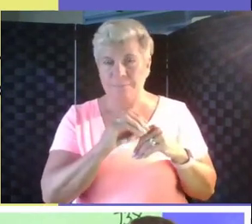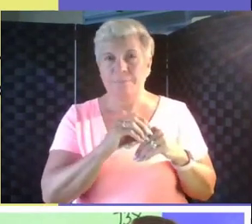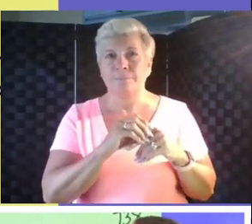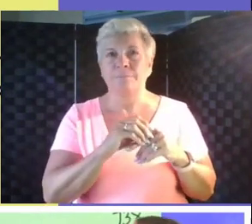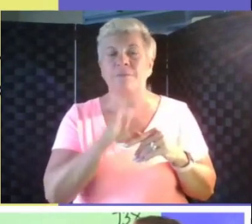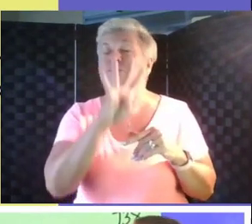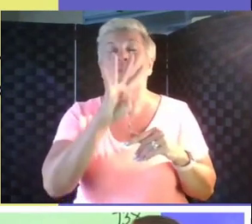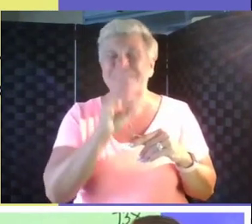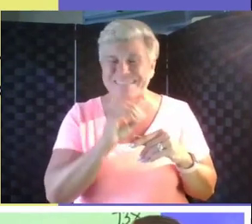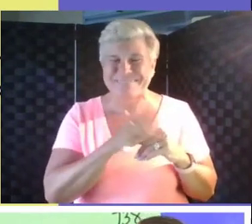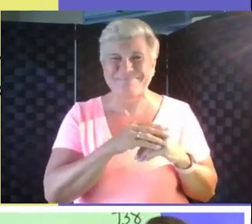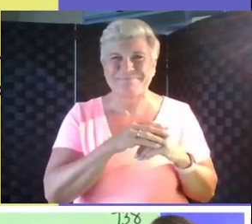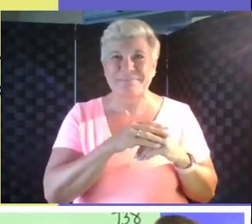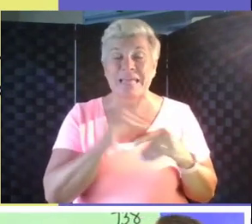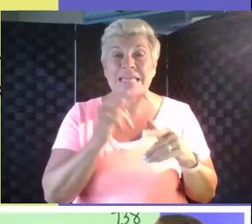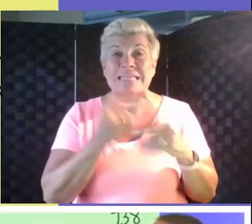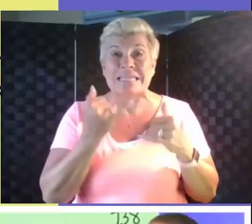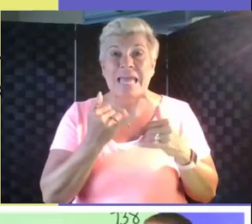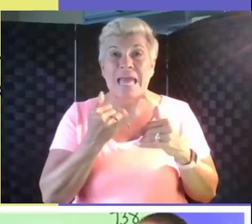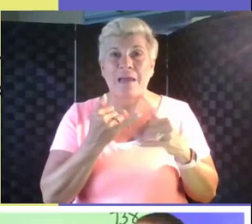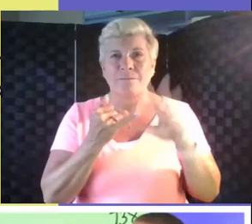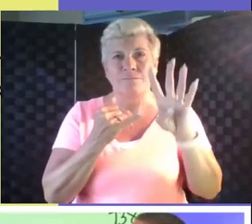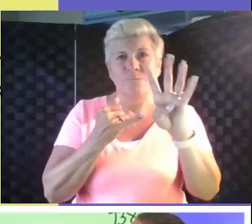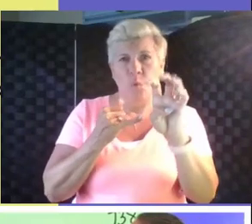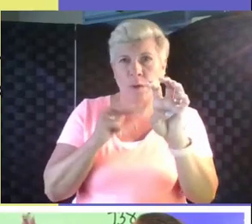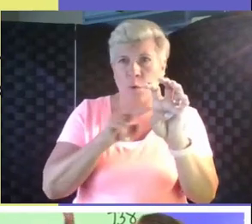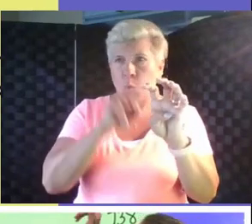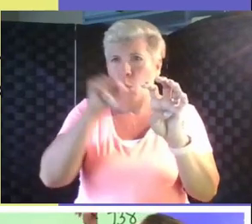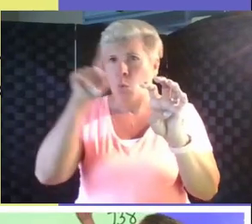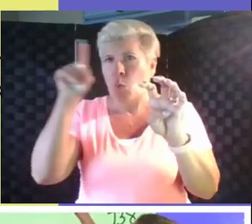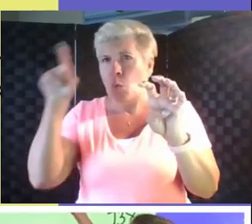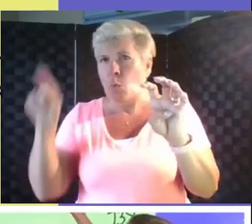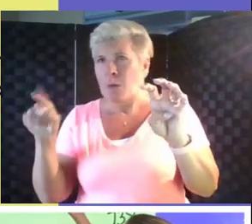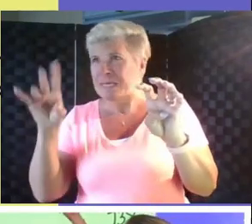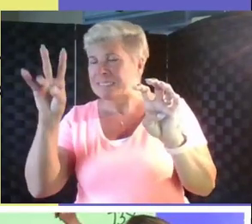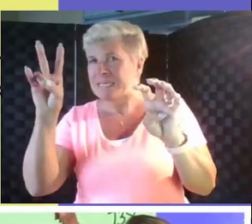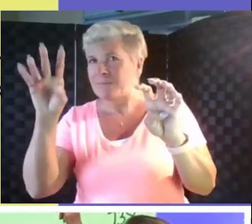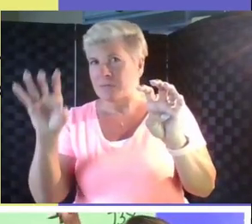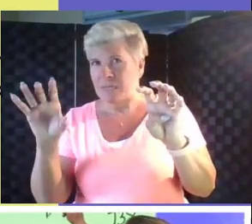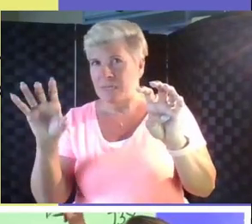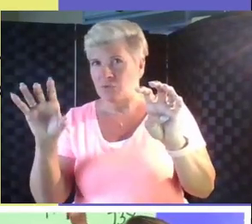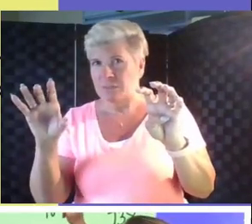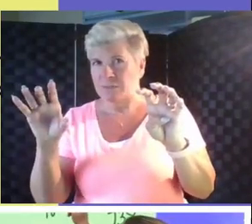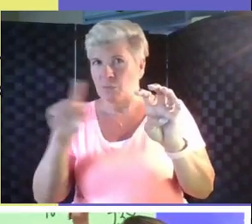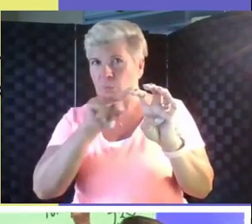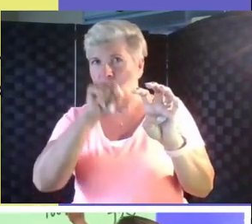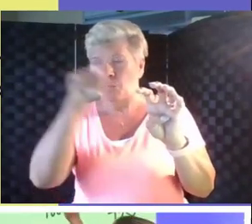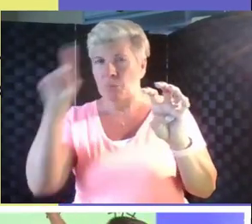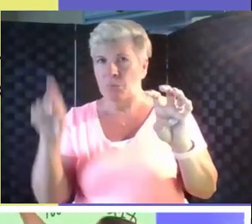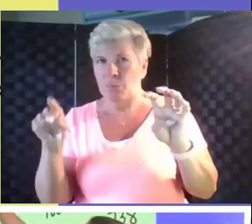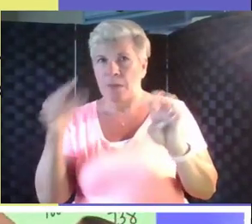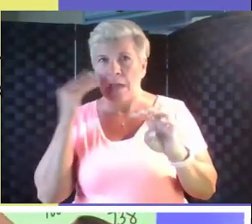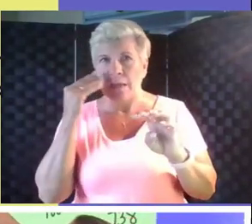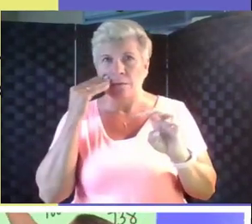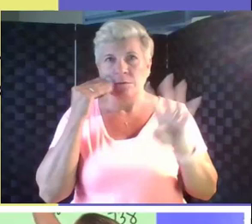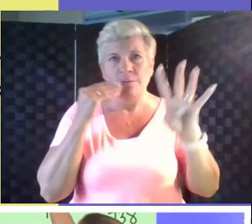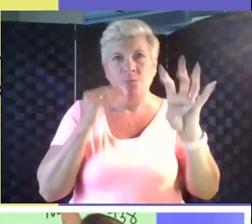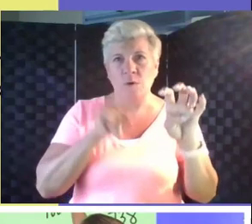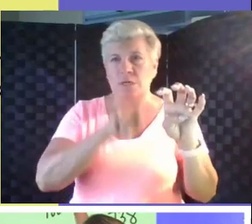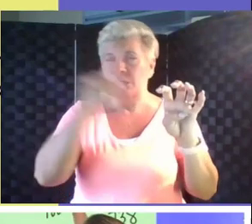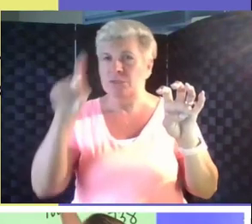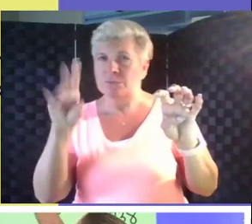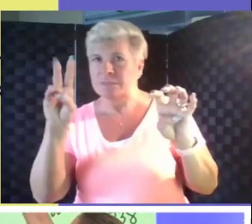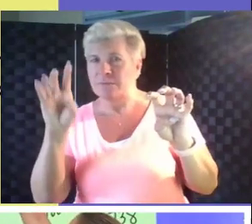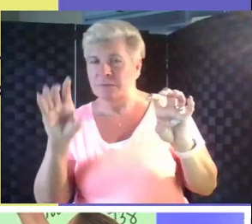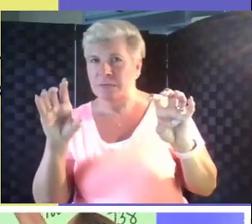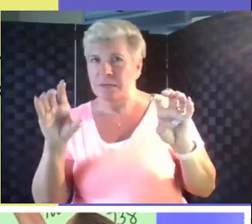40. Now I'm going to stay in those hundreds. I'm going to go all the way from 400 to 700. So I know that that